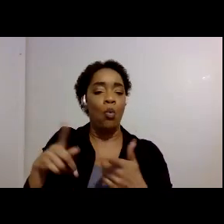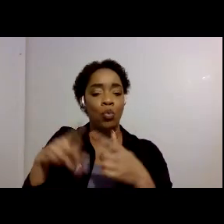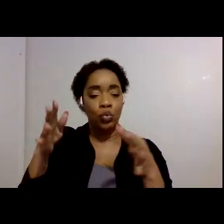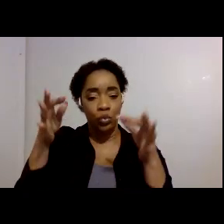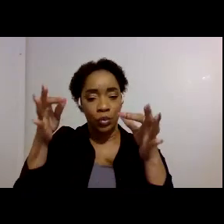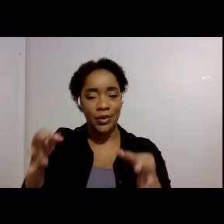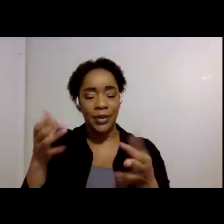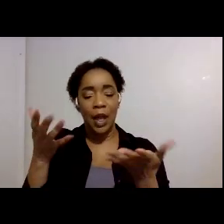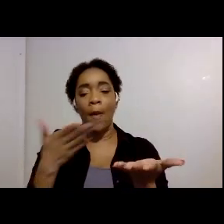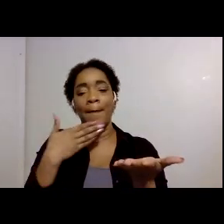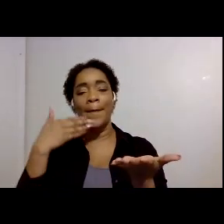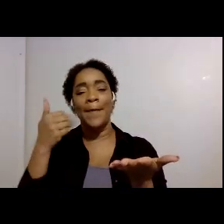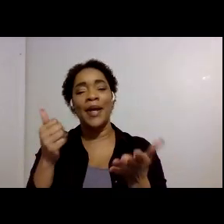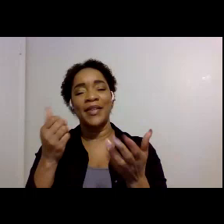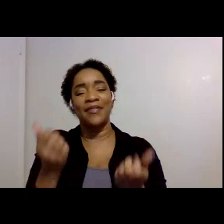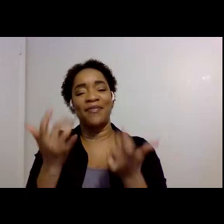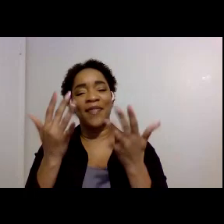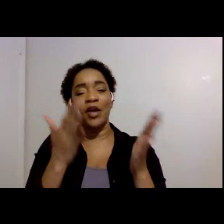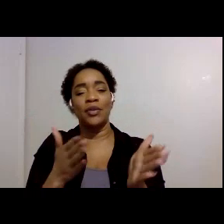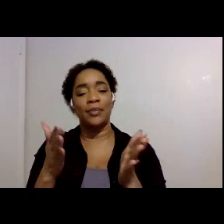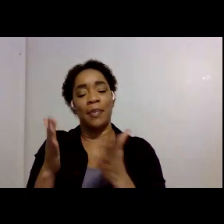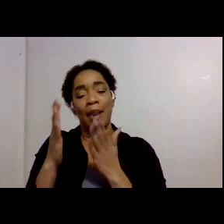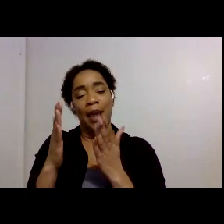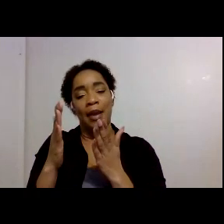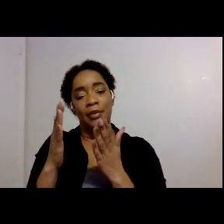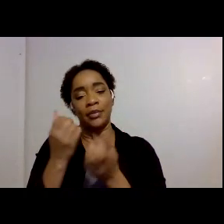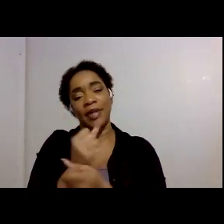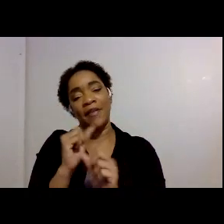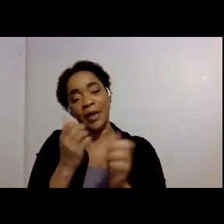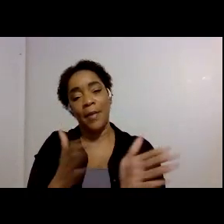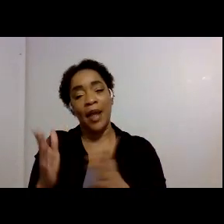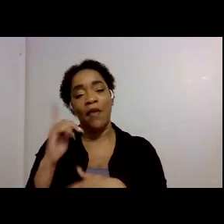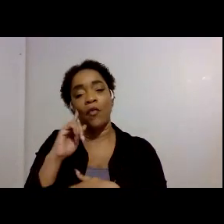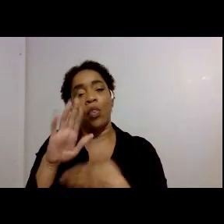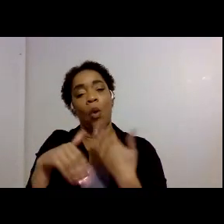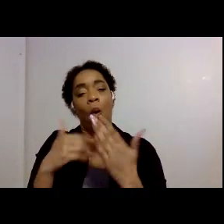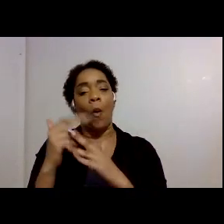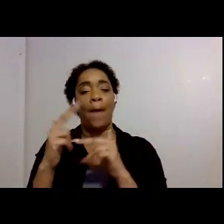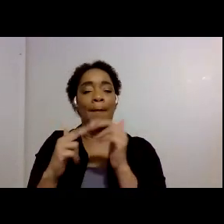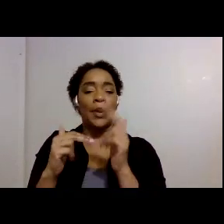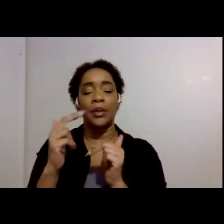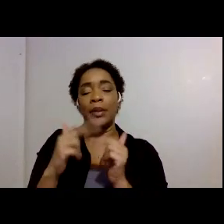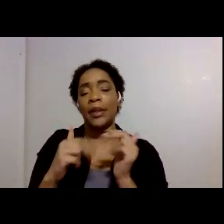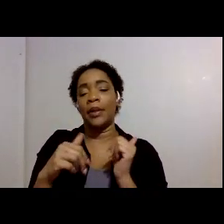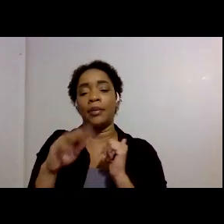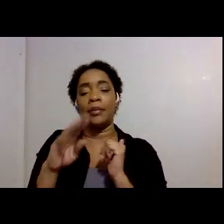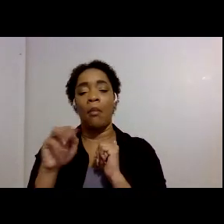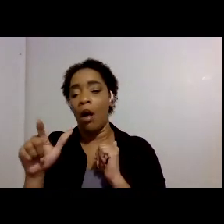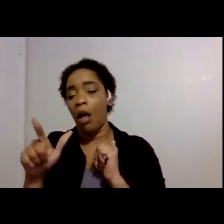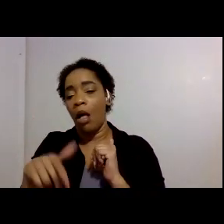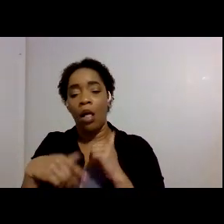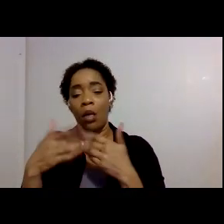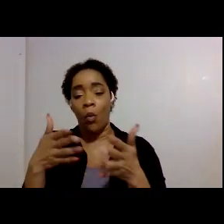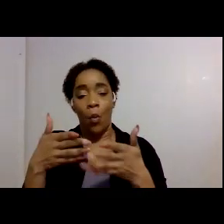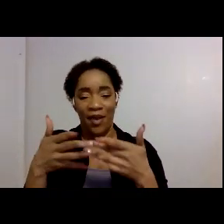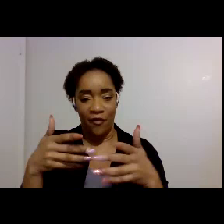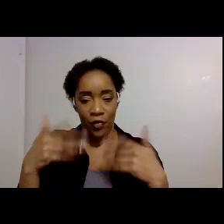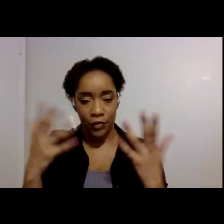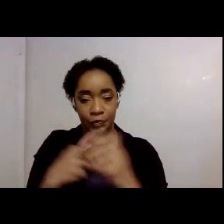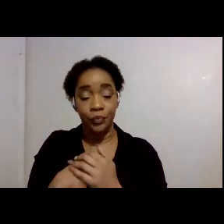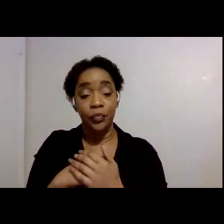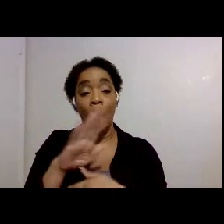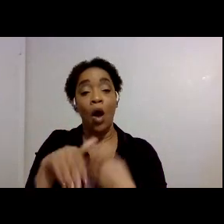fire safety plan for the entire building, structure, strip mall, whatever. And then all plans have to be, all commercial